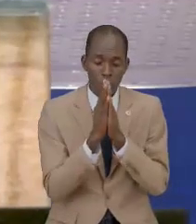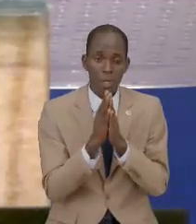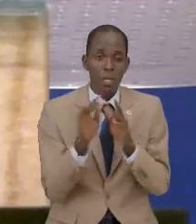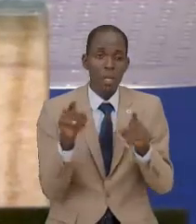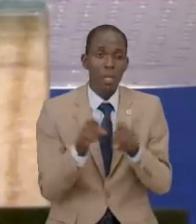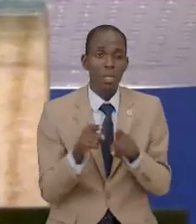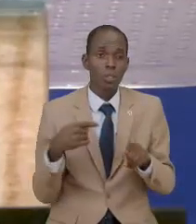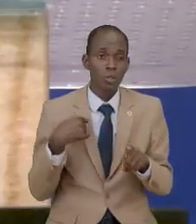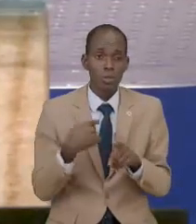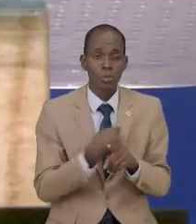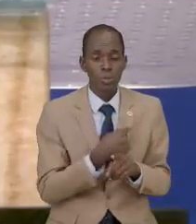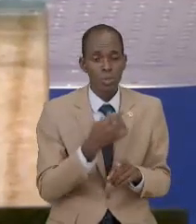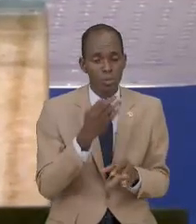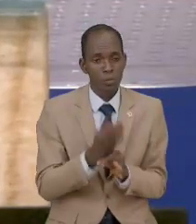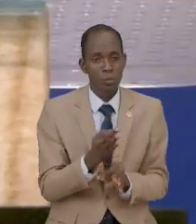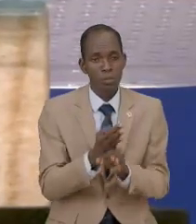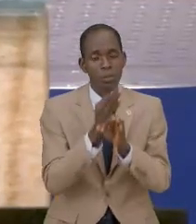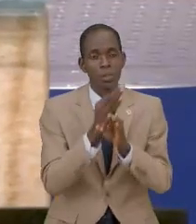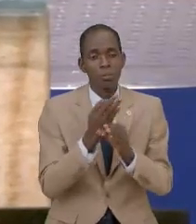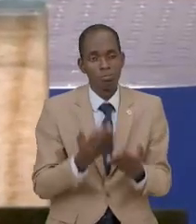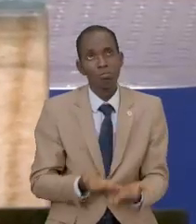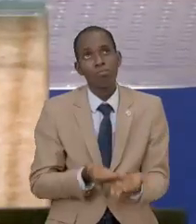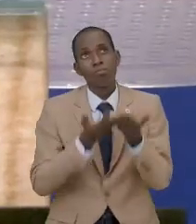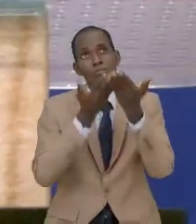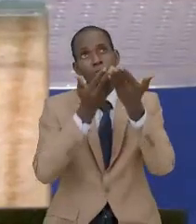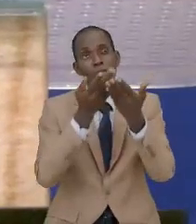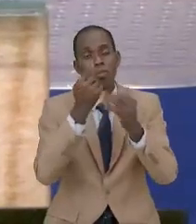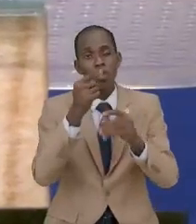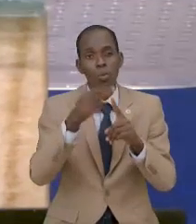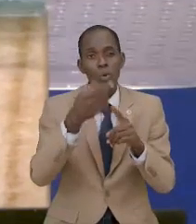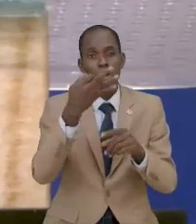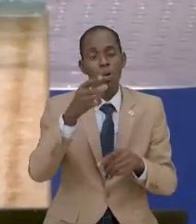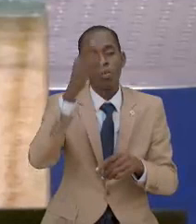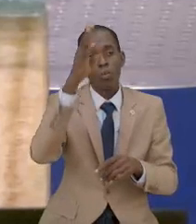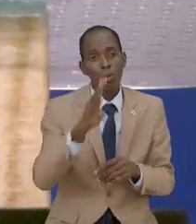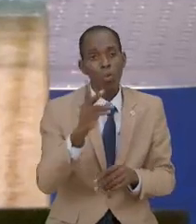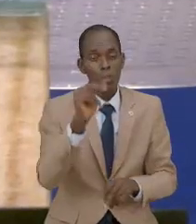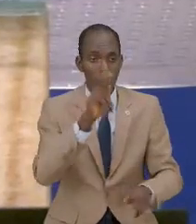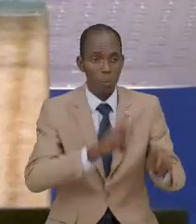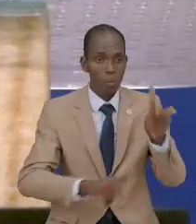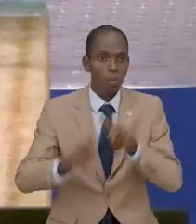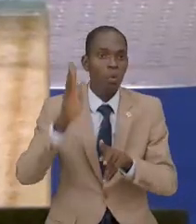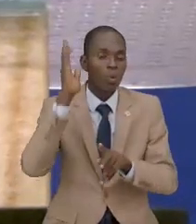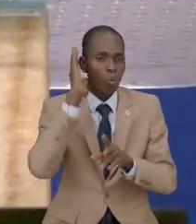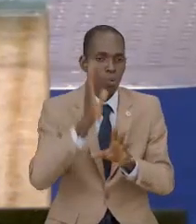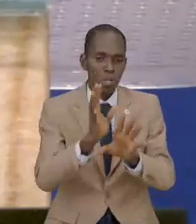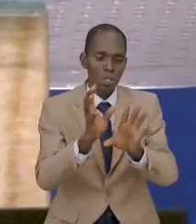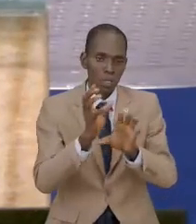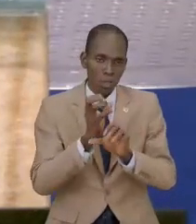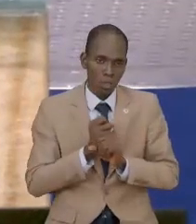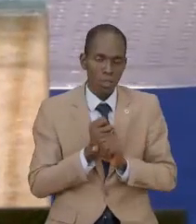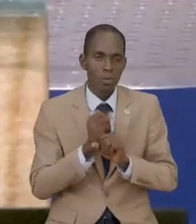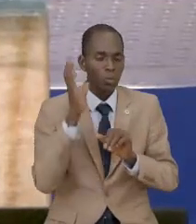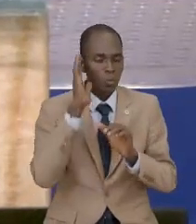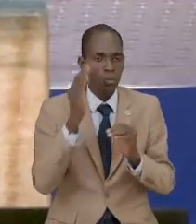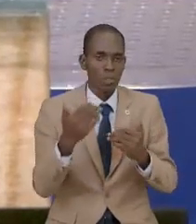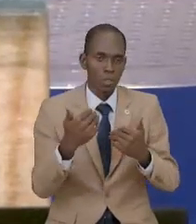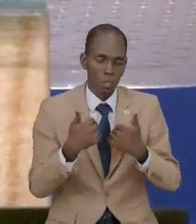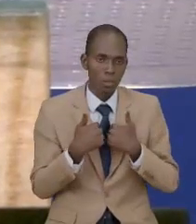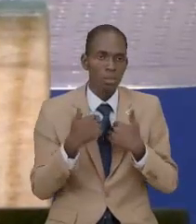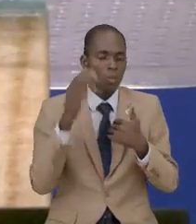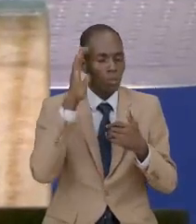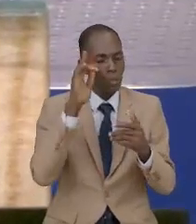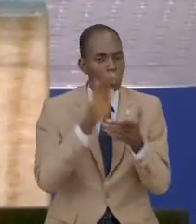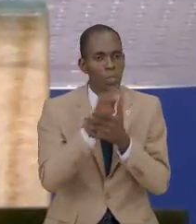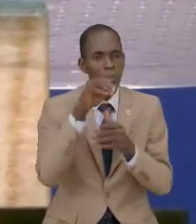we faithfully present the word of God, the people will receive Christ, believe